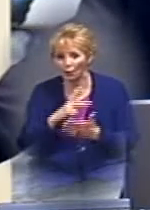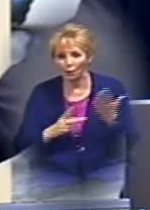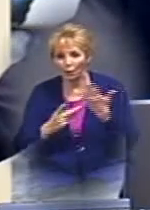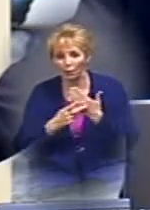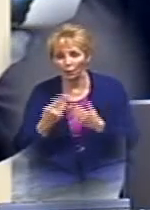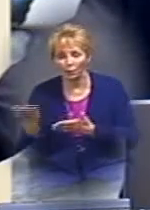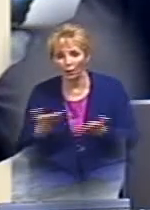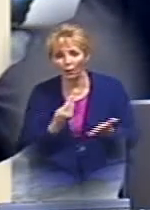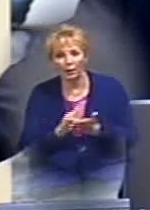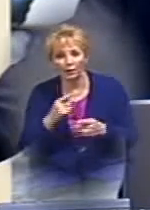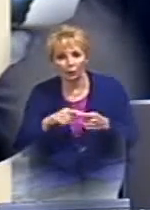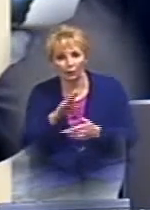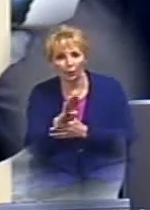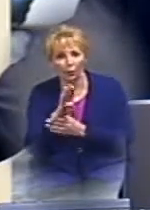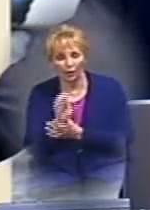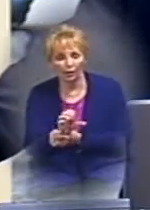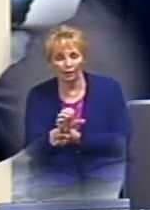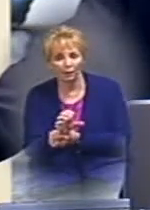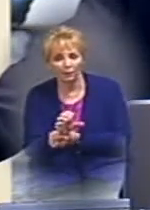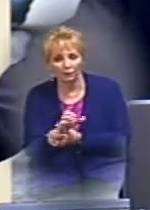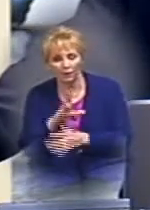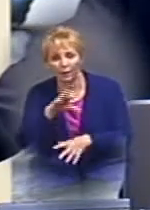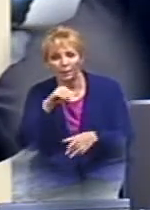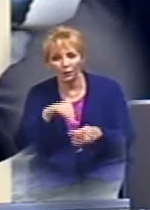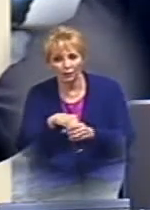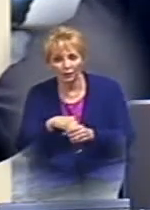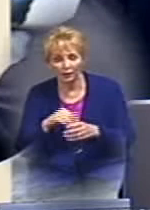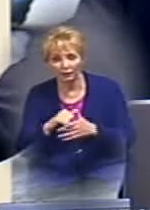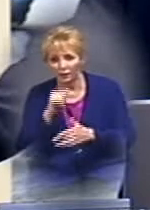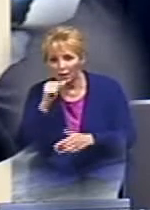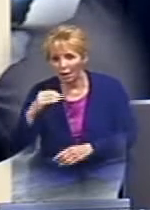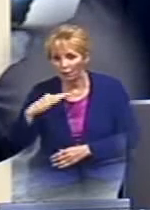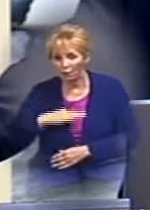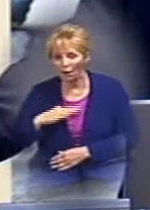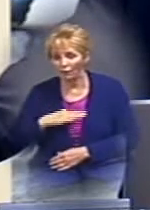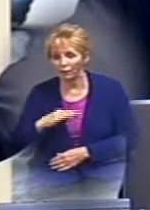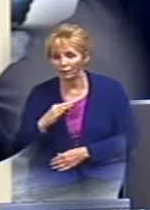dollars to Burke County to participate in nonprofit